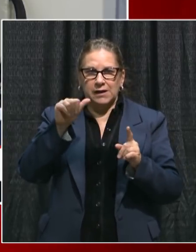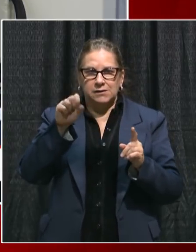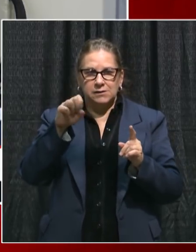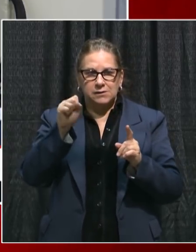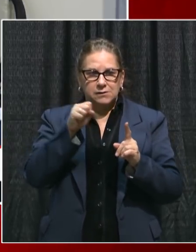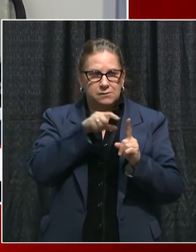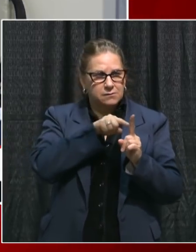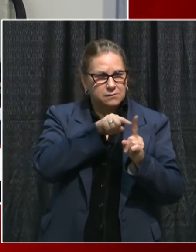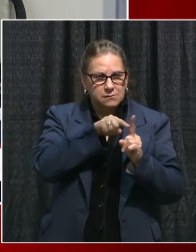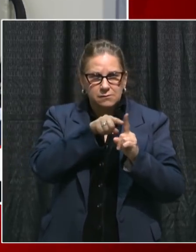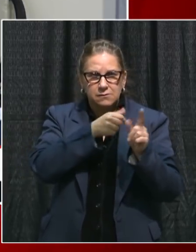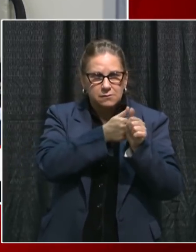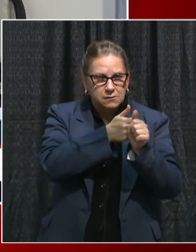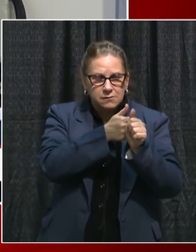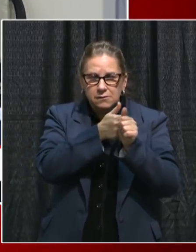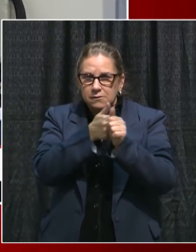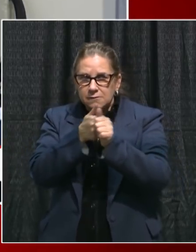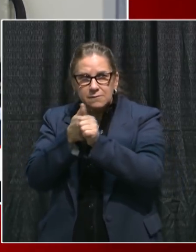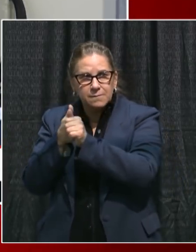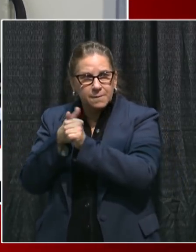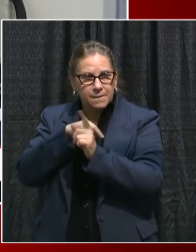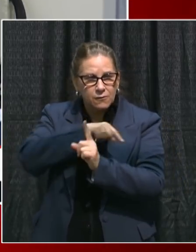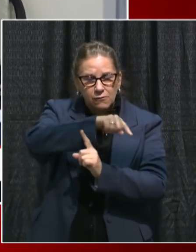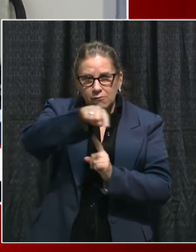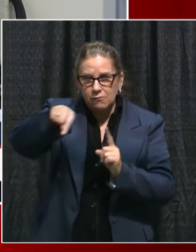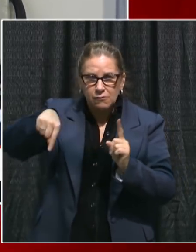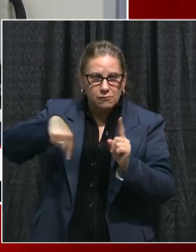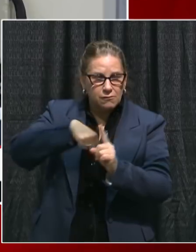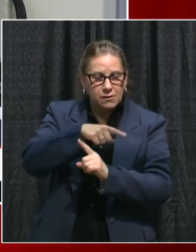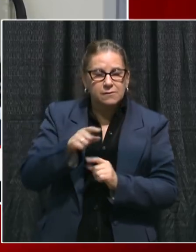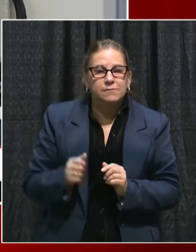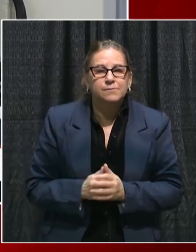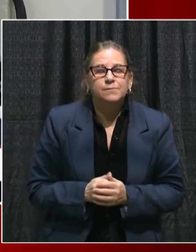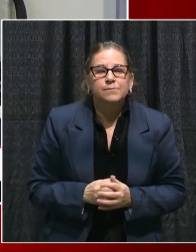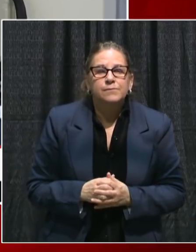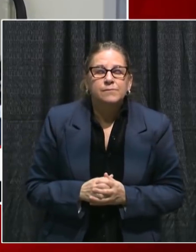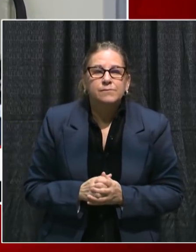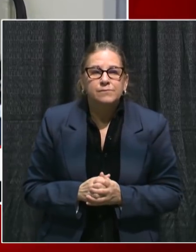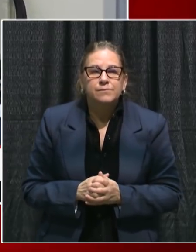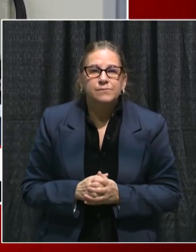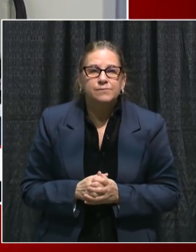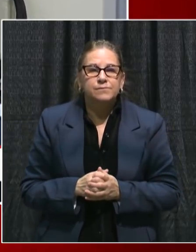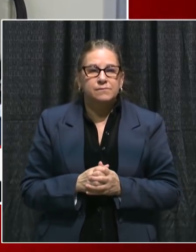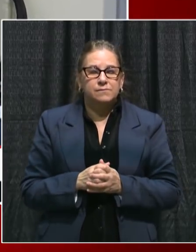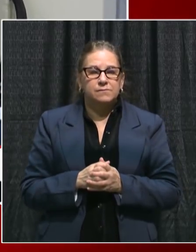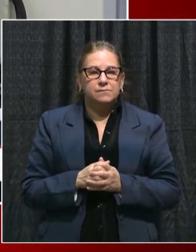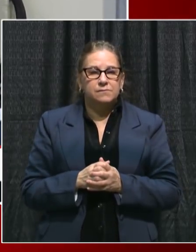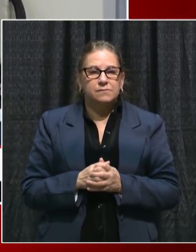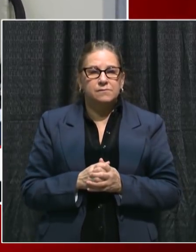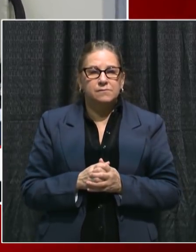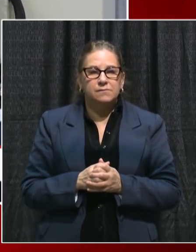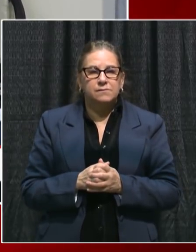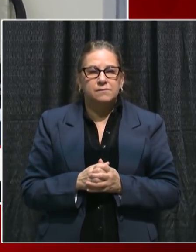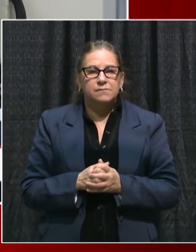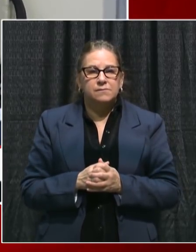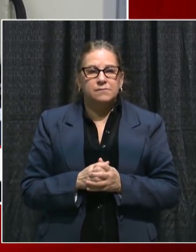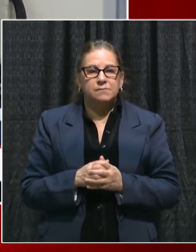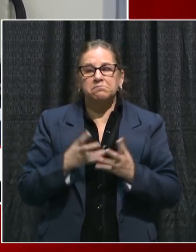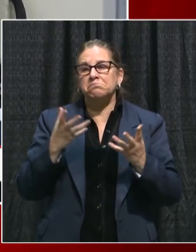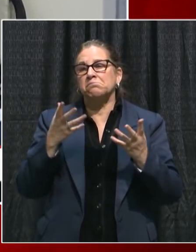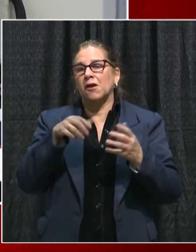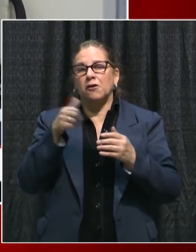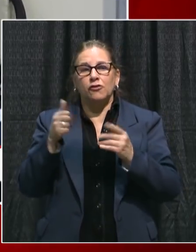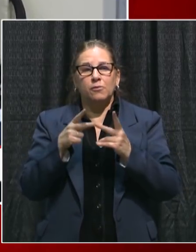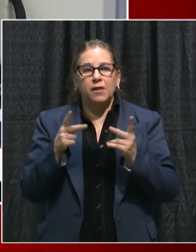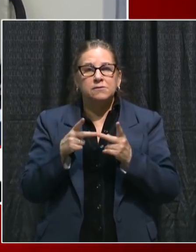cases have been made public and are very high profile, most businesses and places of employment are conducting